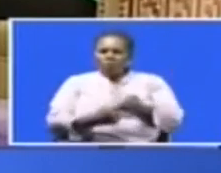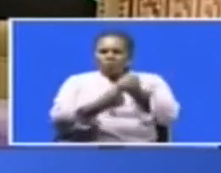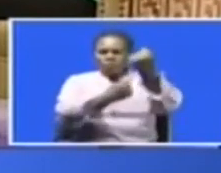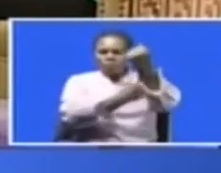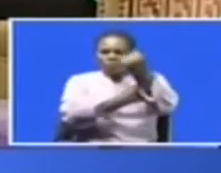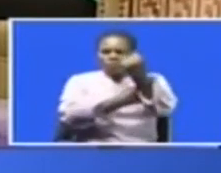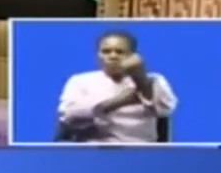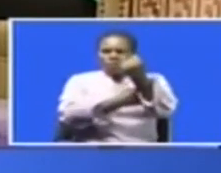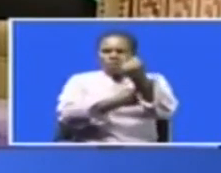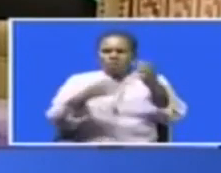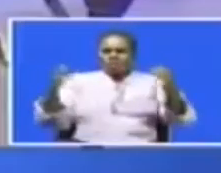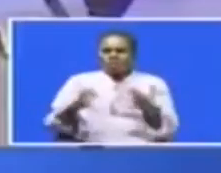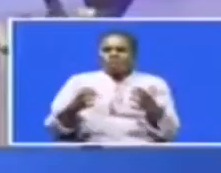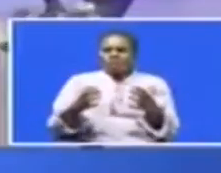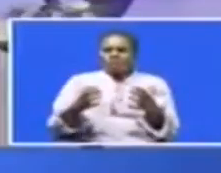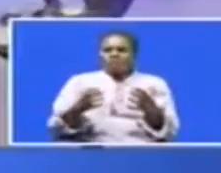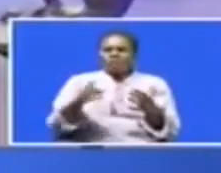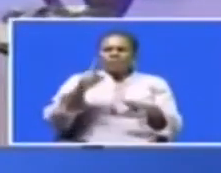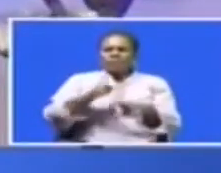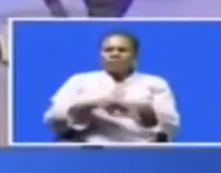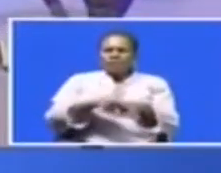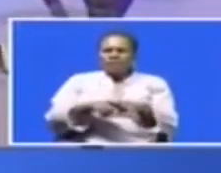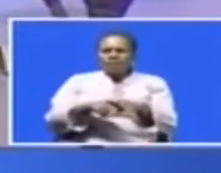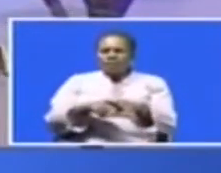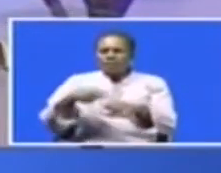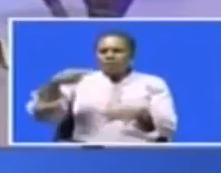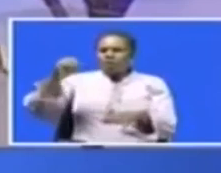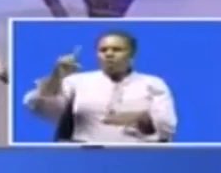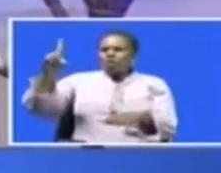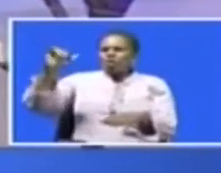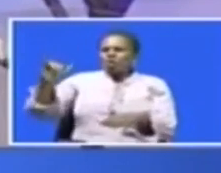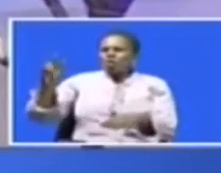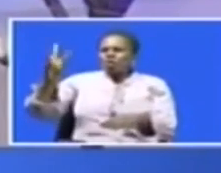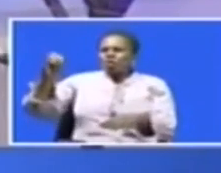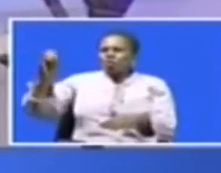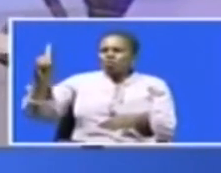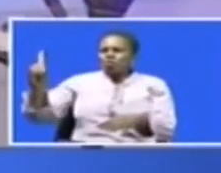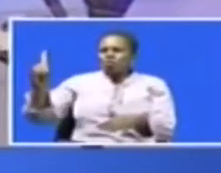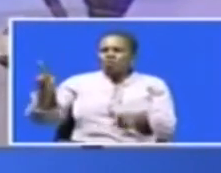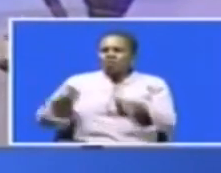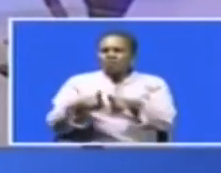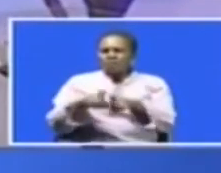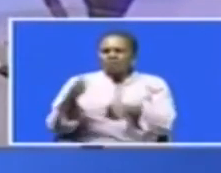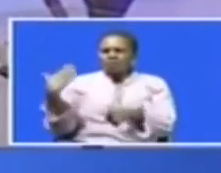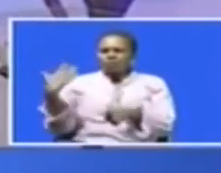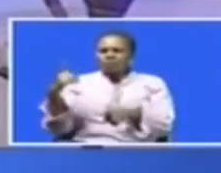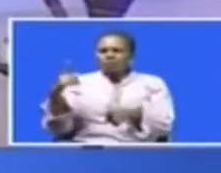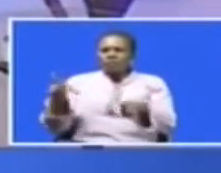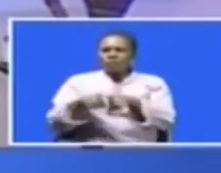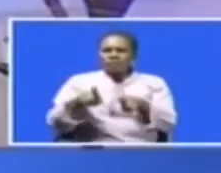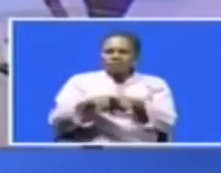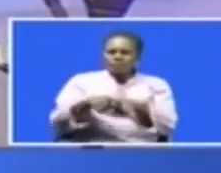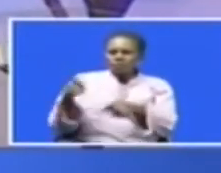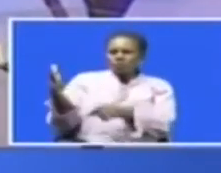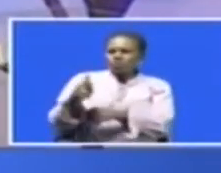in the community will be my musicians, and then once a year I'll fly them to Hollywood, track their journey as a documentary, going to Hollywood, tracking at our studio